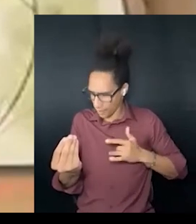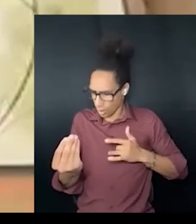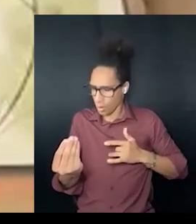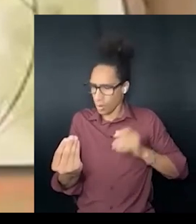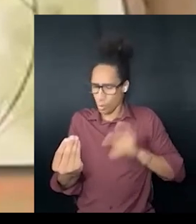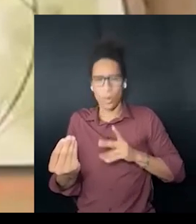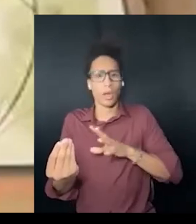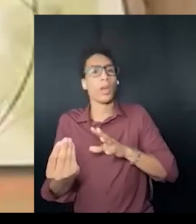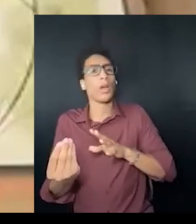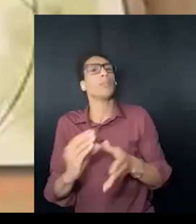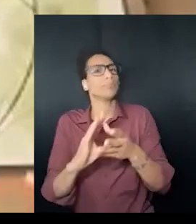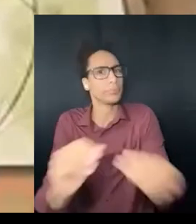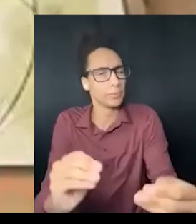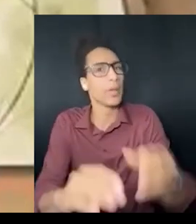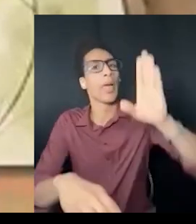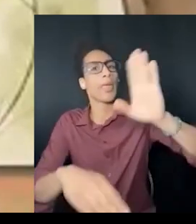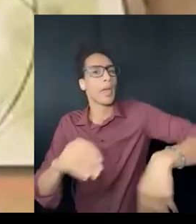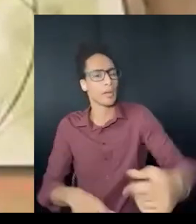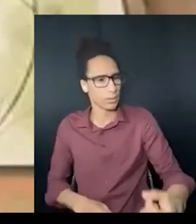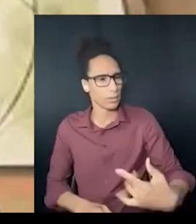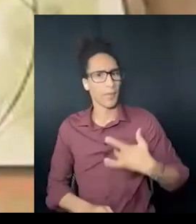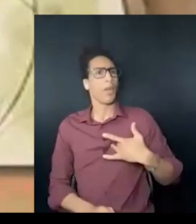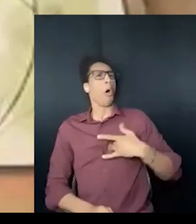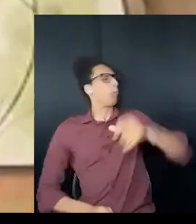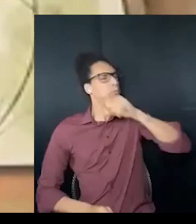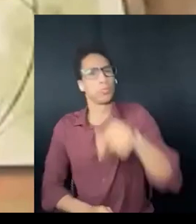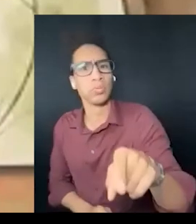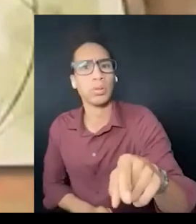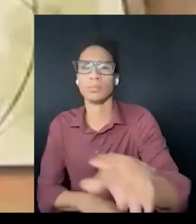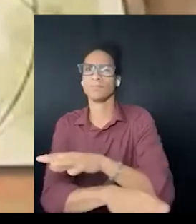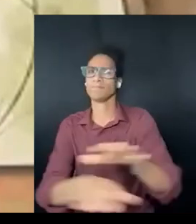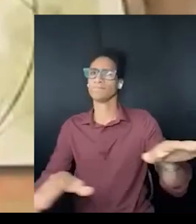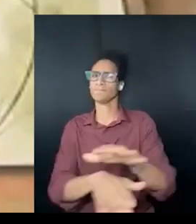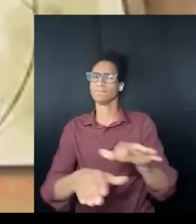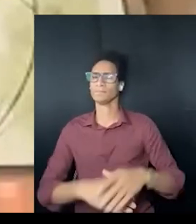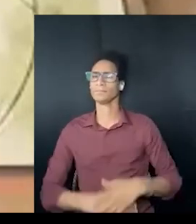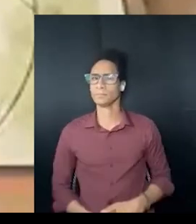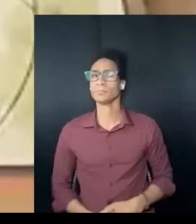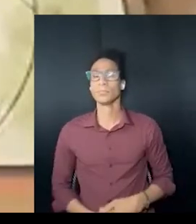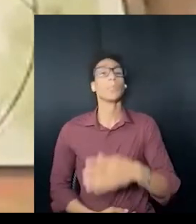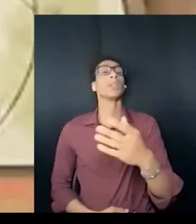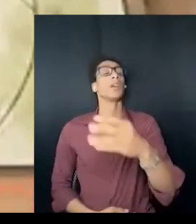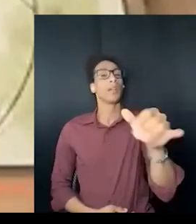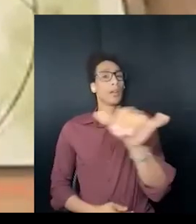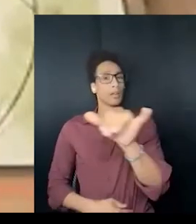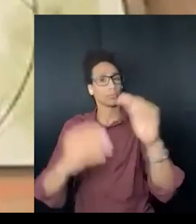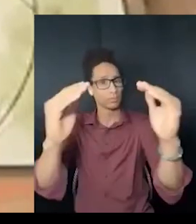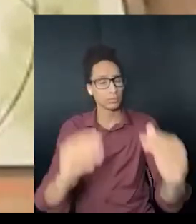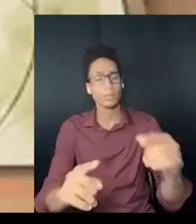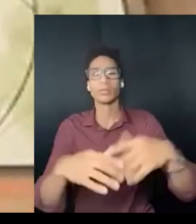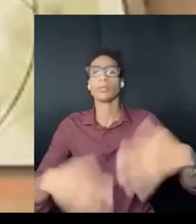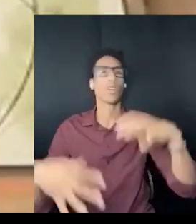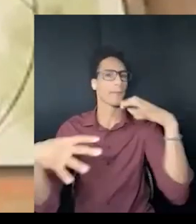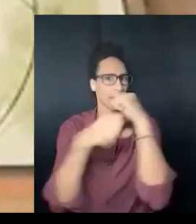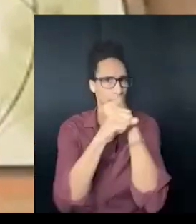own assumptions and perceptions first, and then to keep confidentiality. Now, although this panel discussion is being